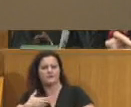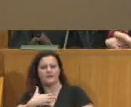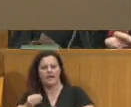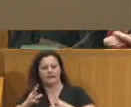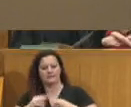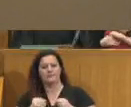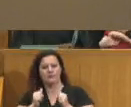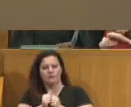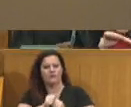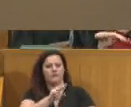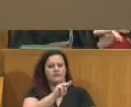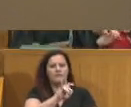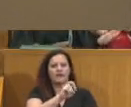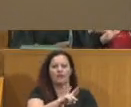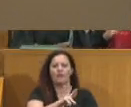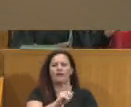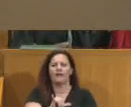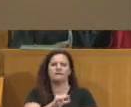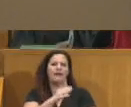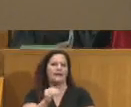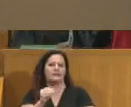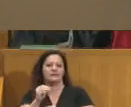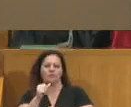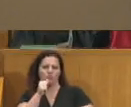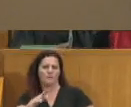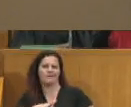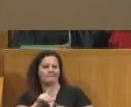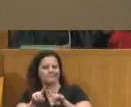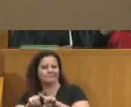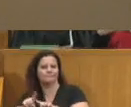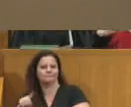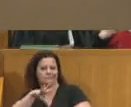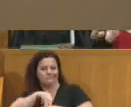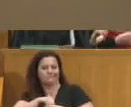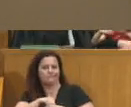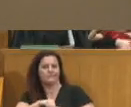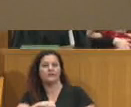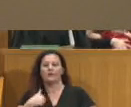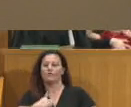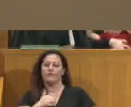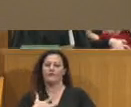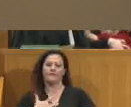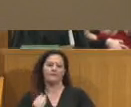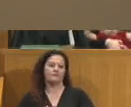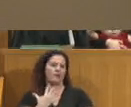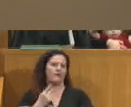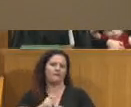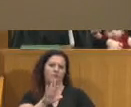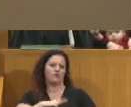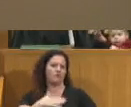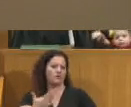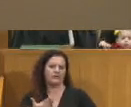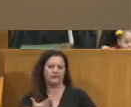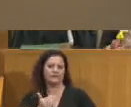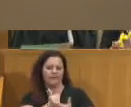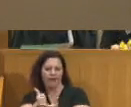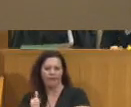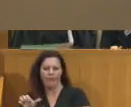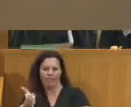insight inspired the creation of One Charlotte, a group that promoted healing within our community after